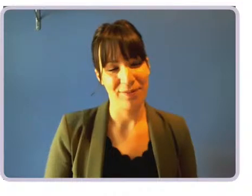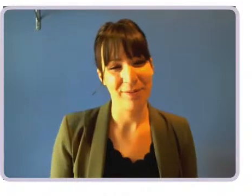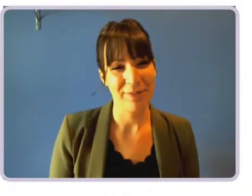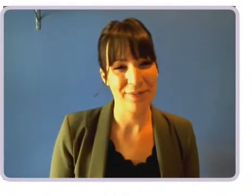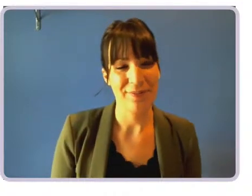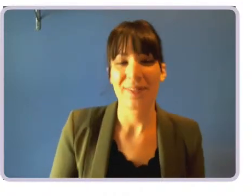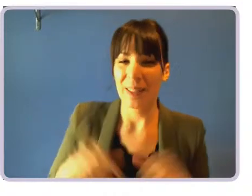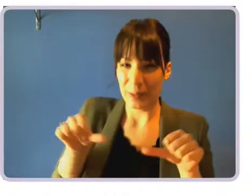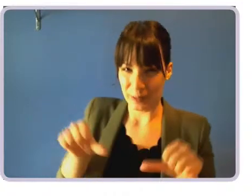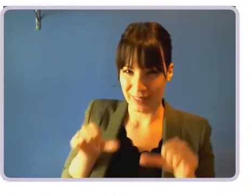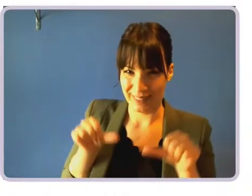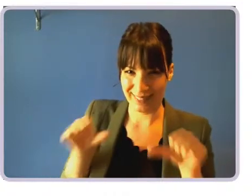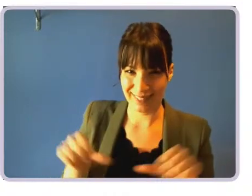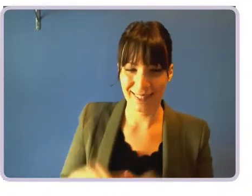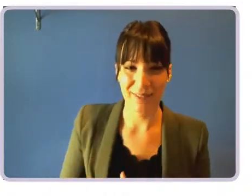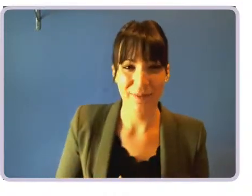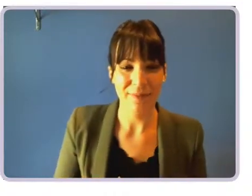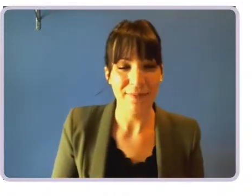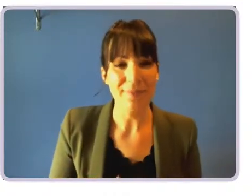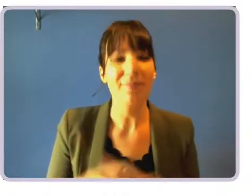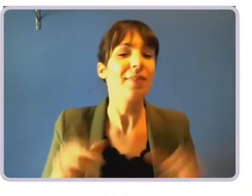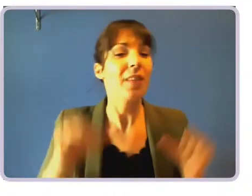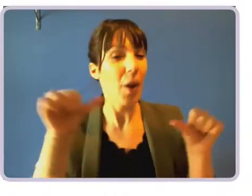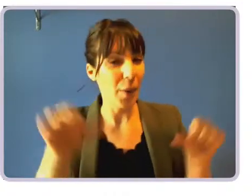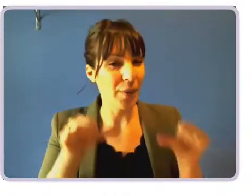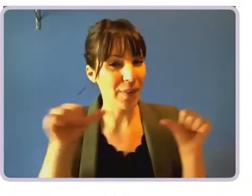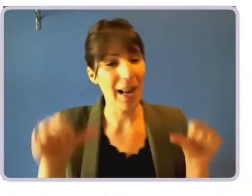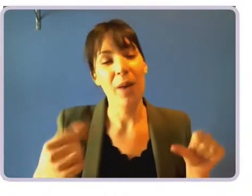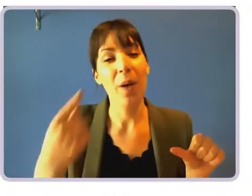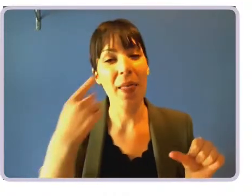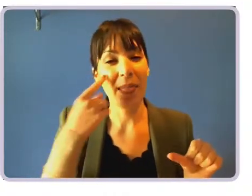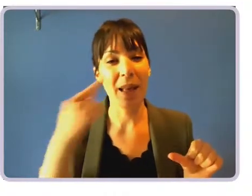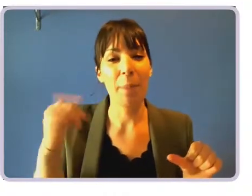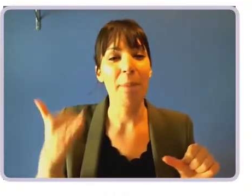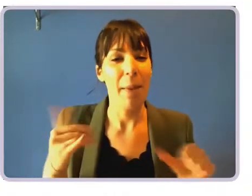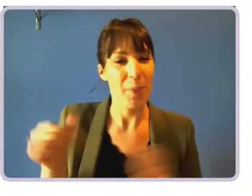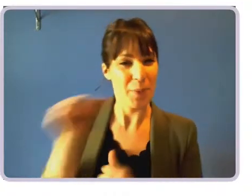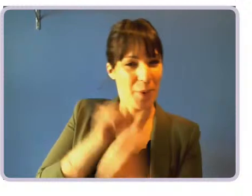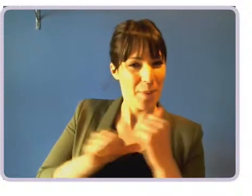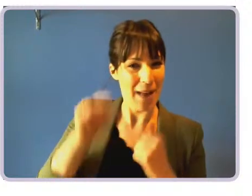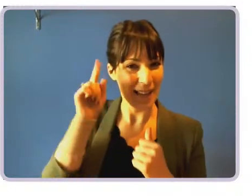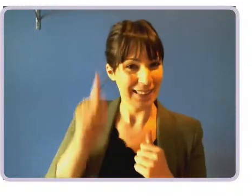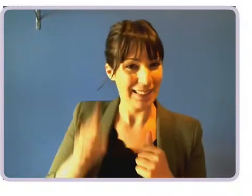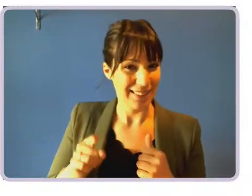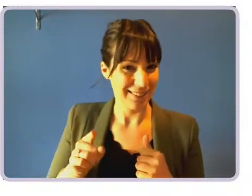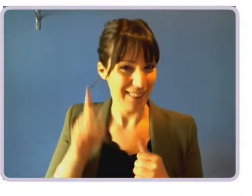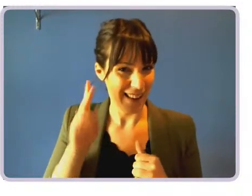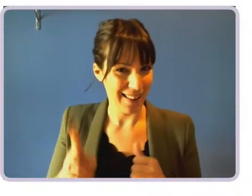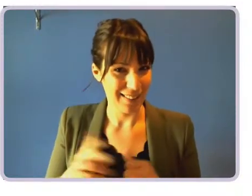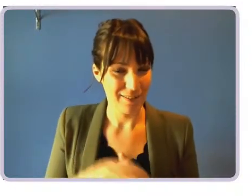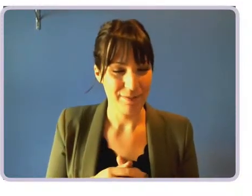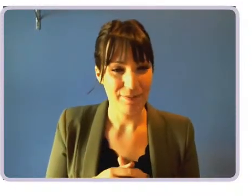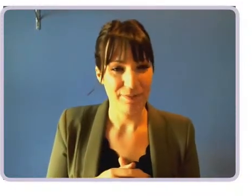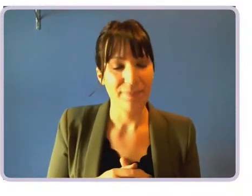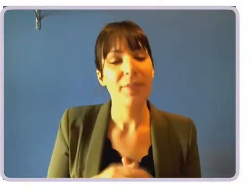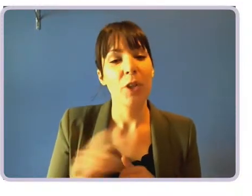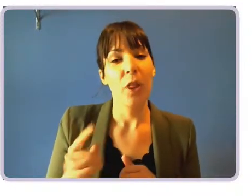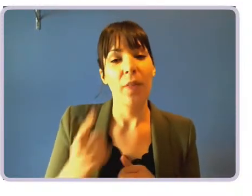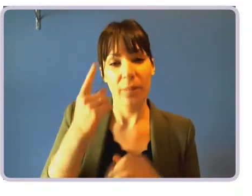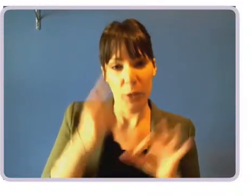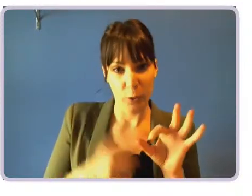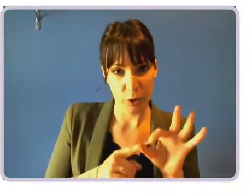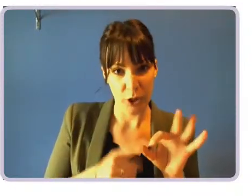Okay, Tony, we'll just start again for that first question. How would you describe